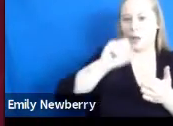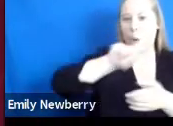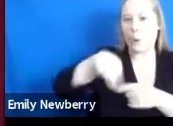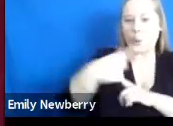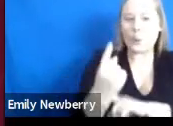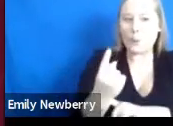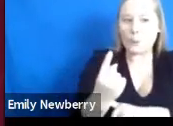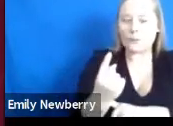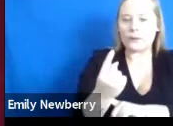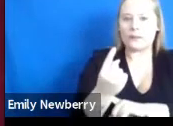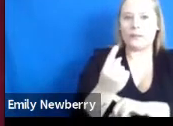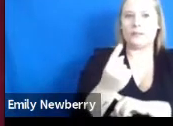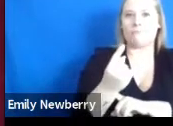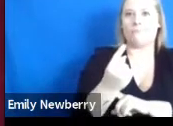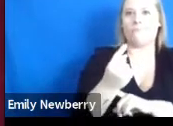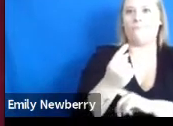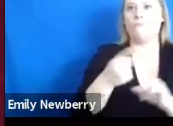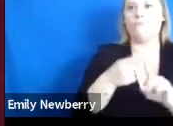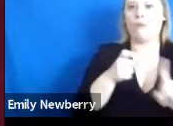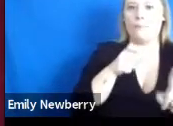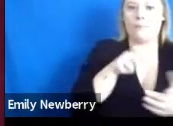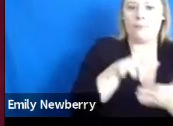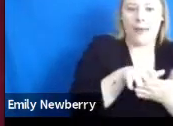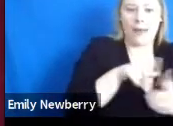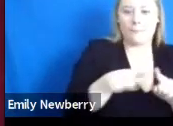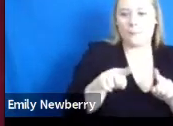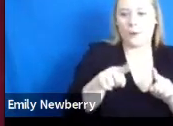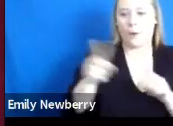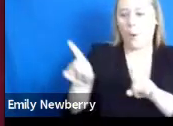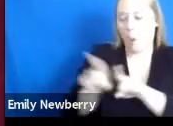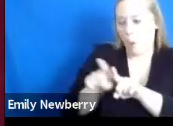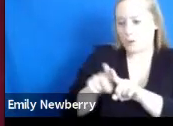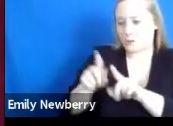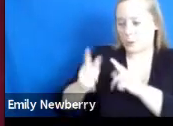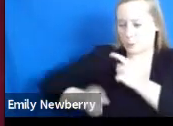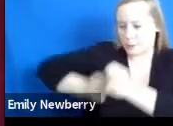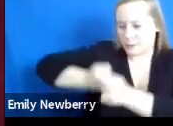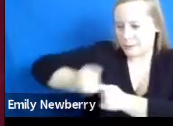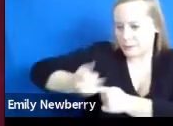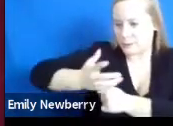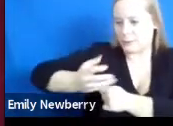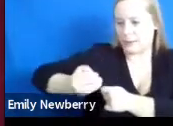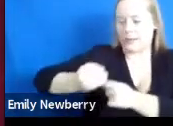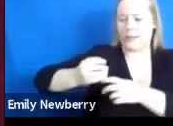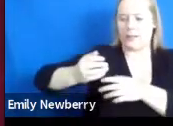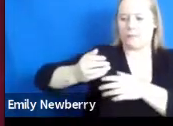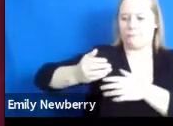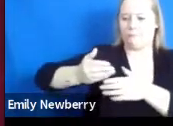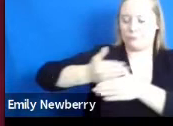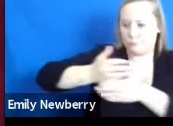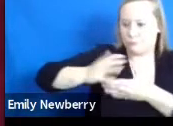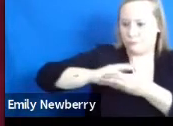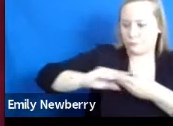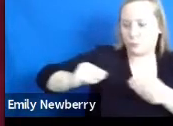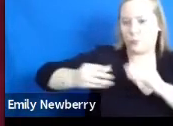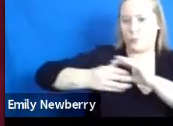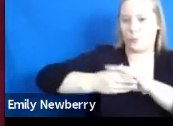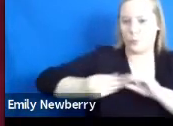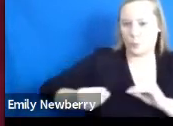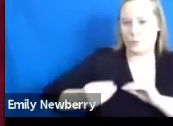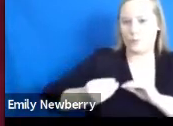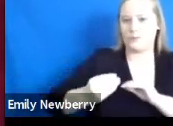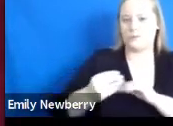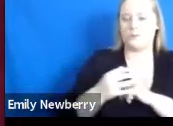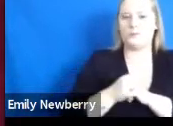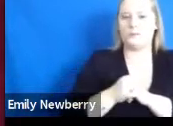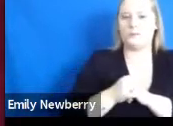research, but from traditional ecological knowledge and from storytelling, which is oral history, and going back